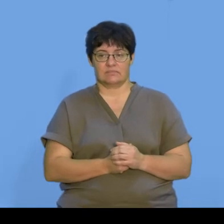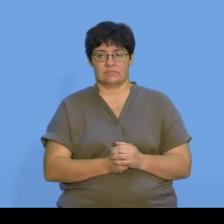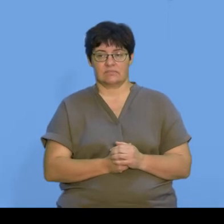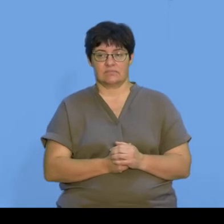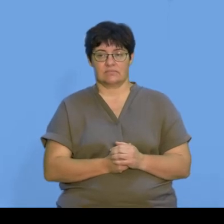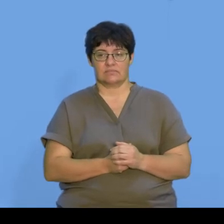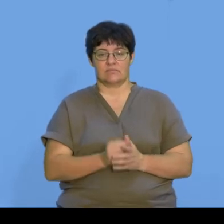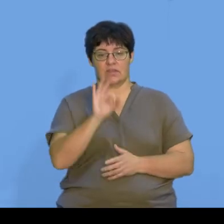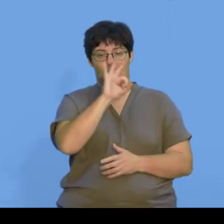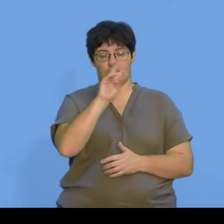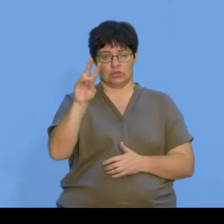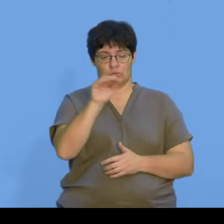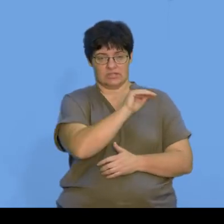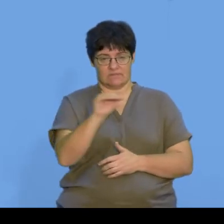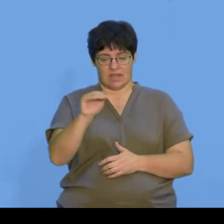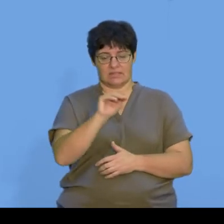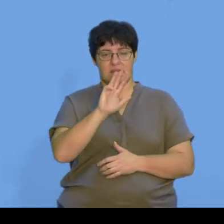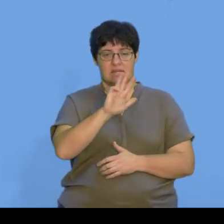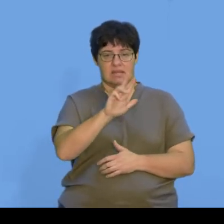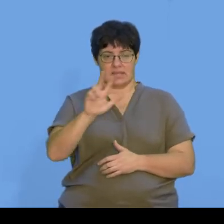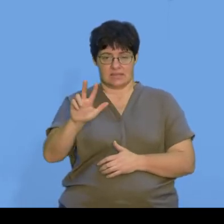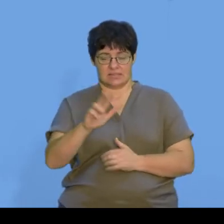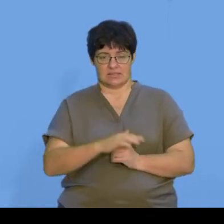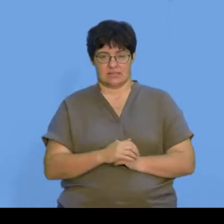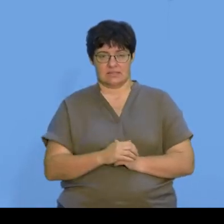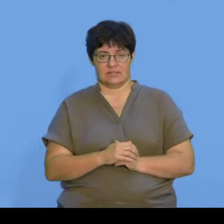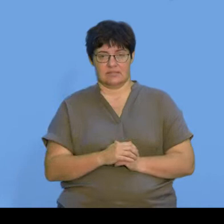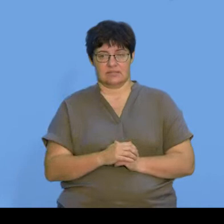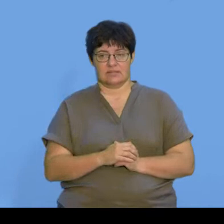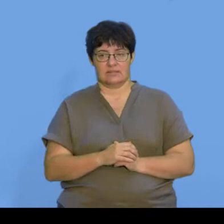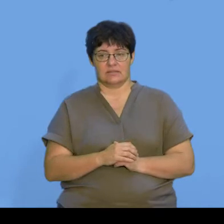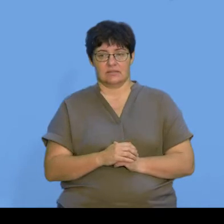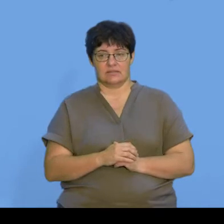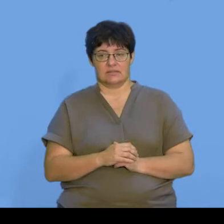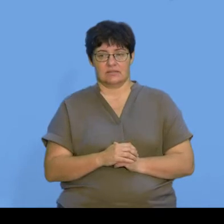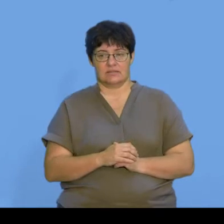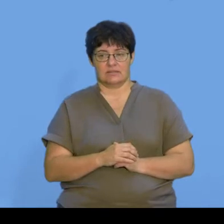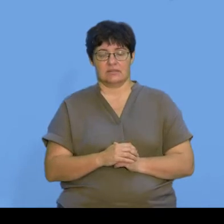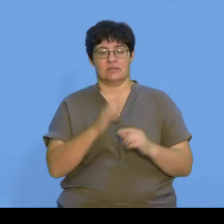calculator, okay, we've got 32 divided by 98, okay,